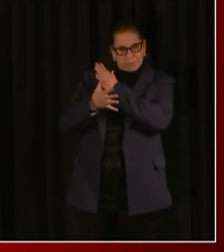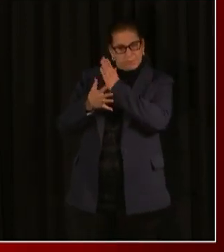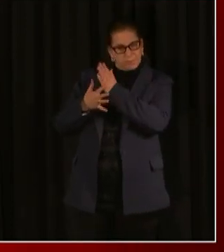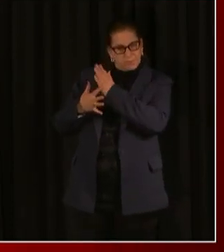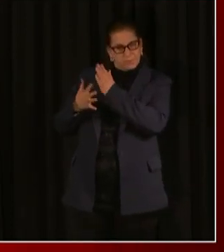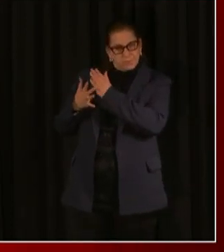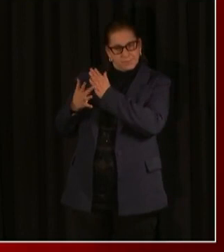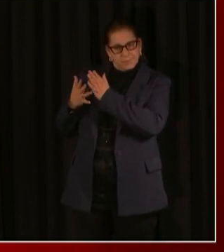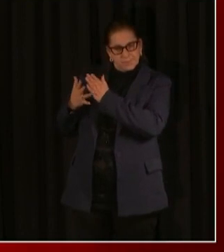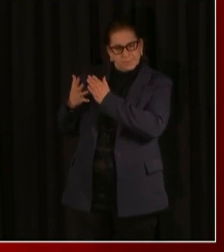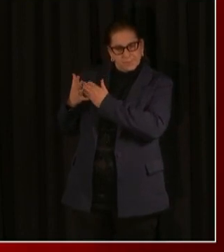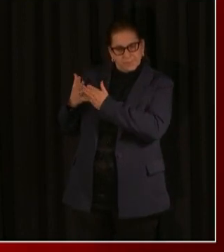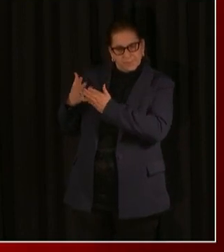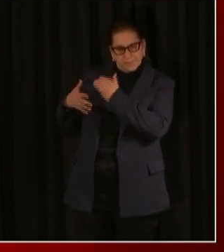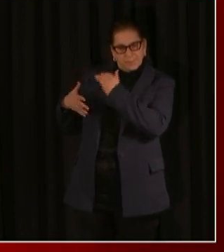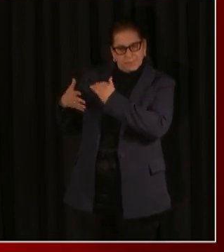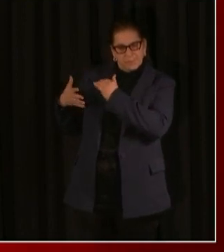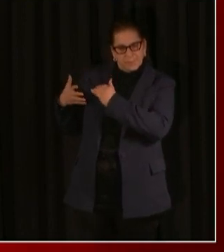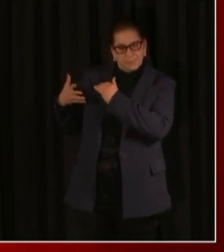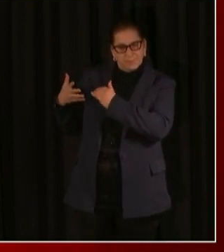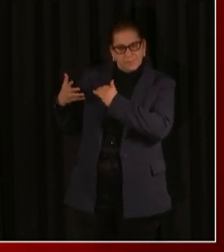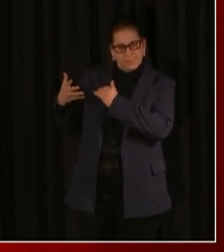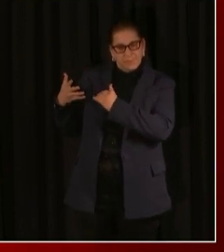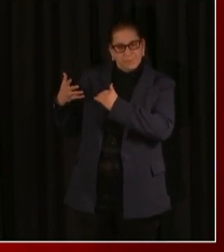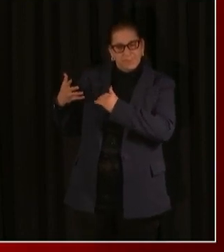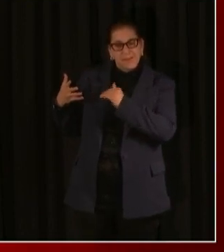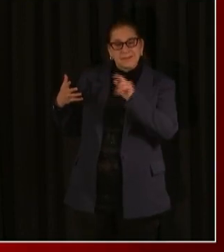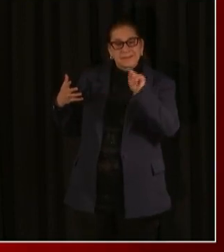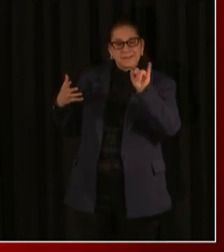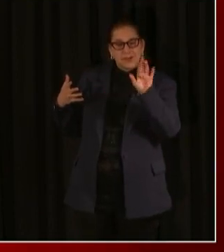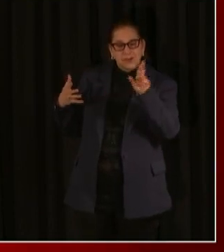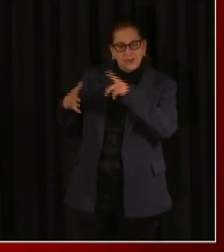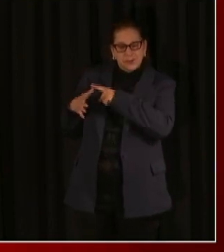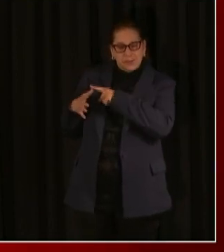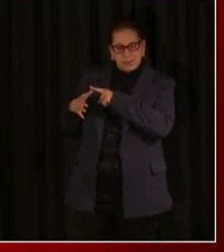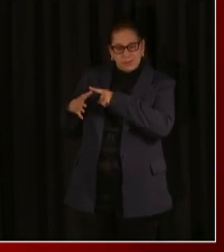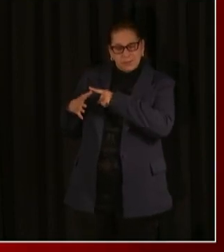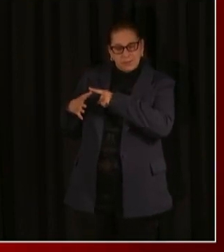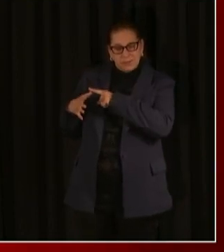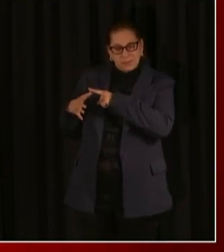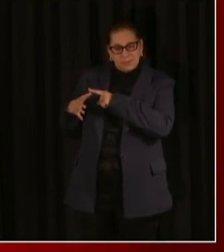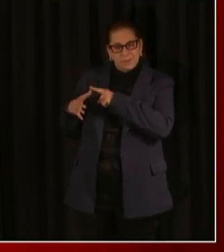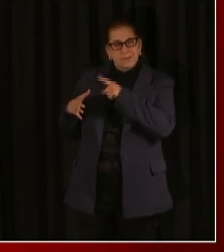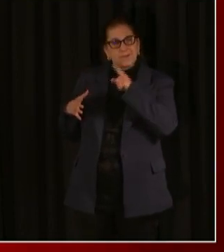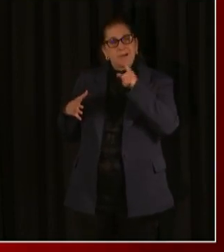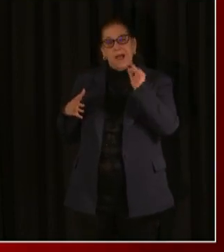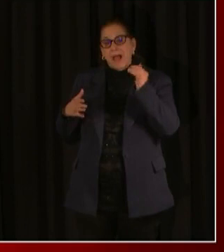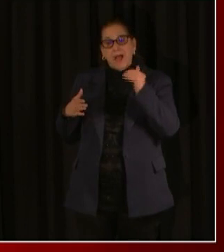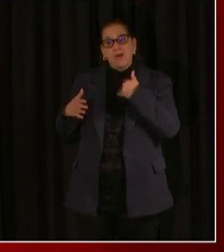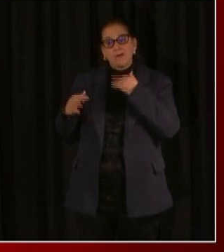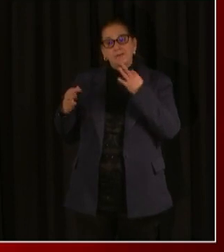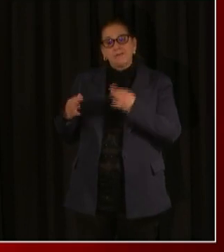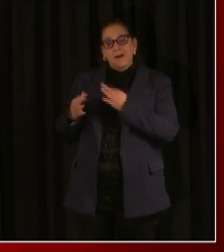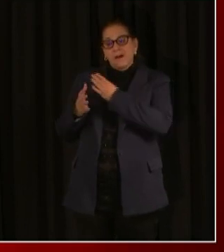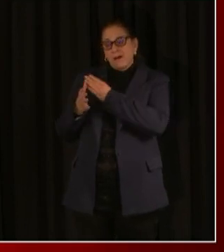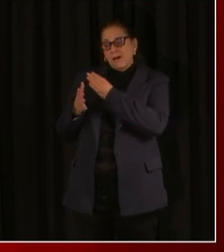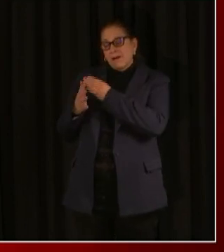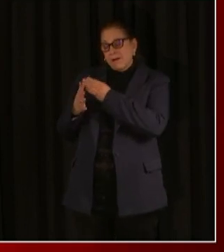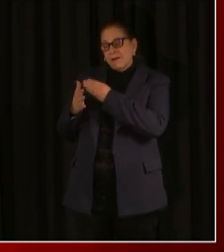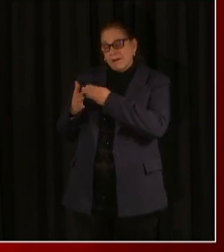And these these tiers that we've decided are based on the CDC and ACIP